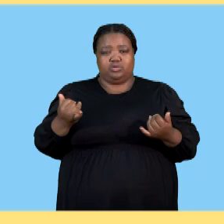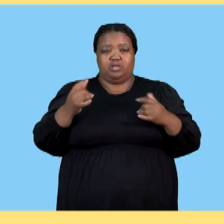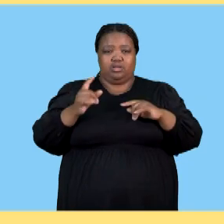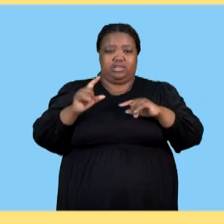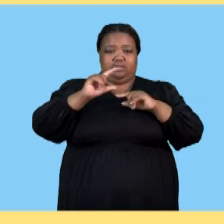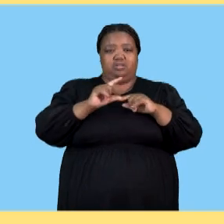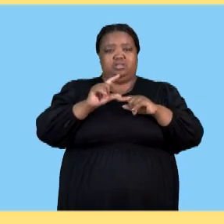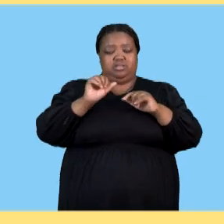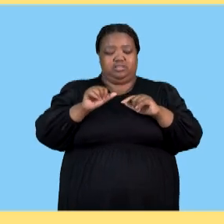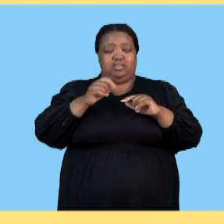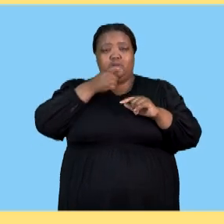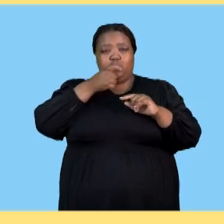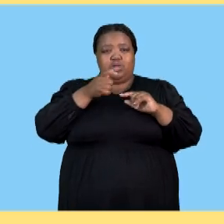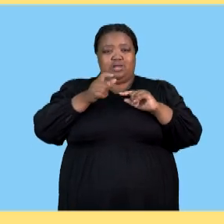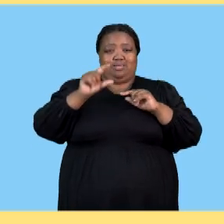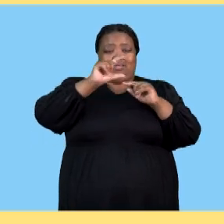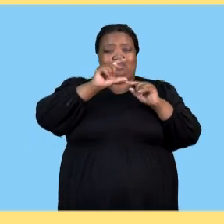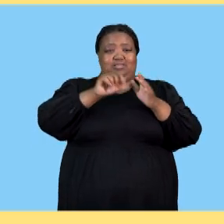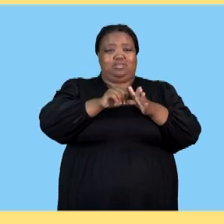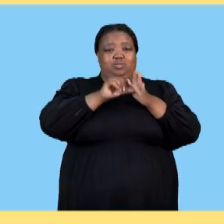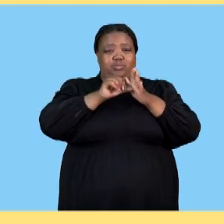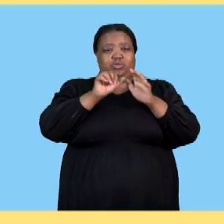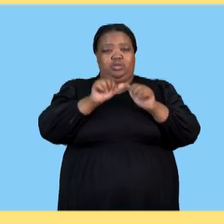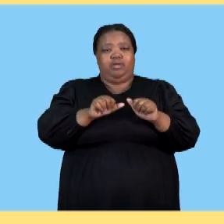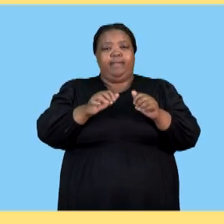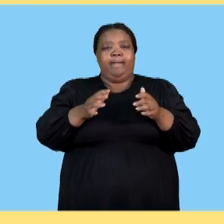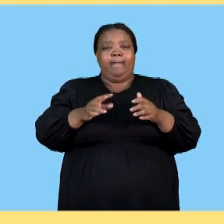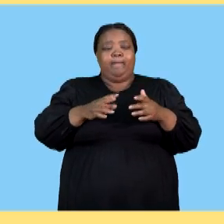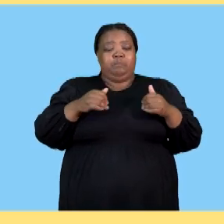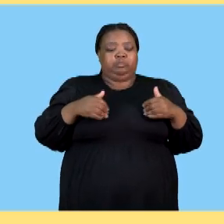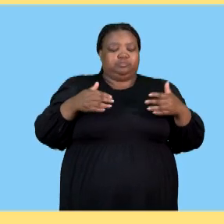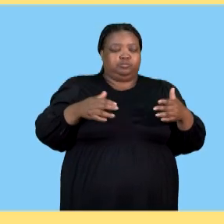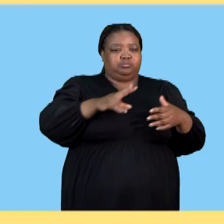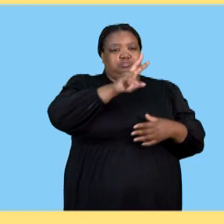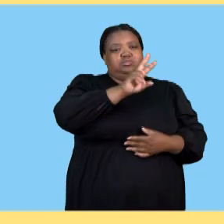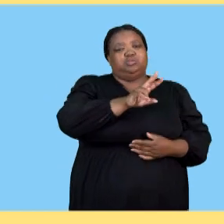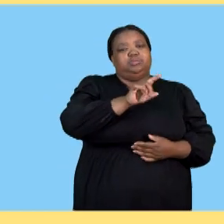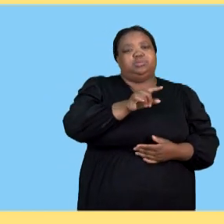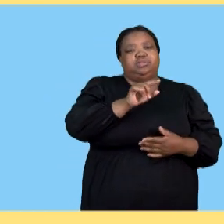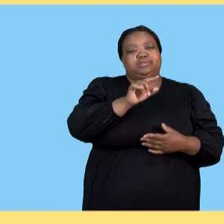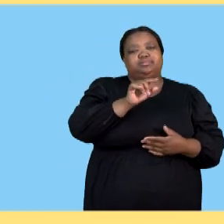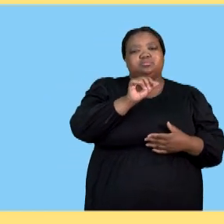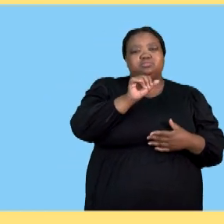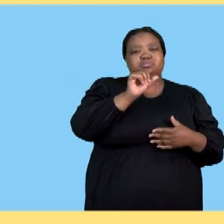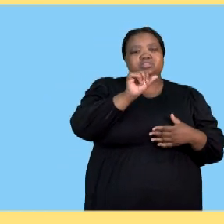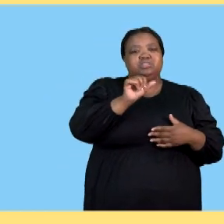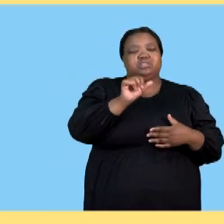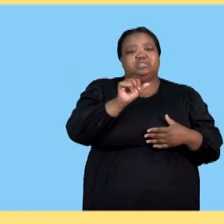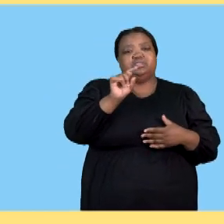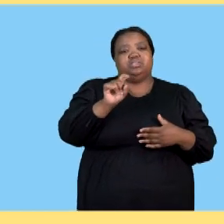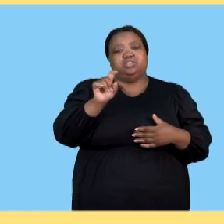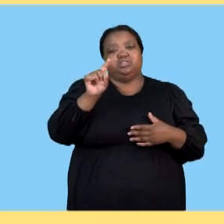increase is very important because this is the trend from 2.6 as to 1 in 2022